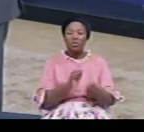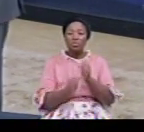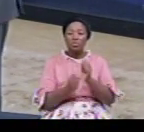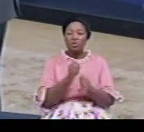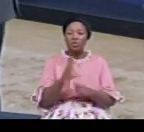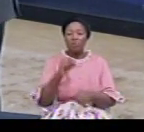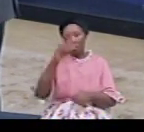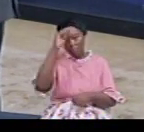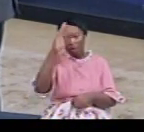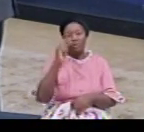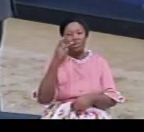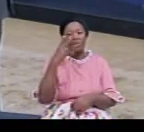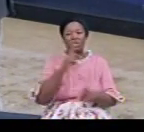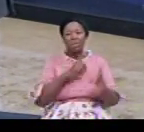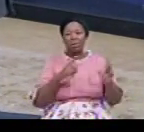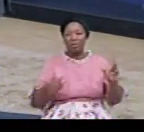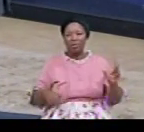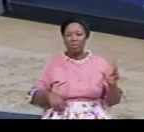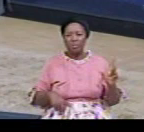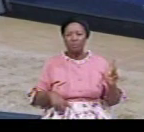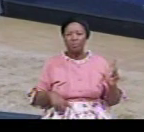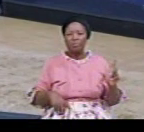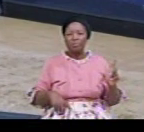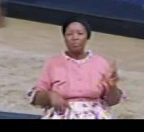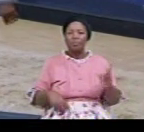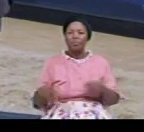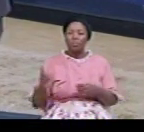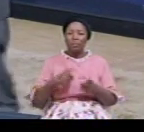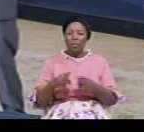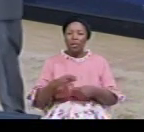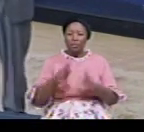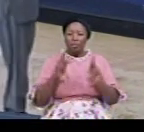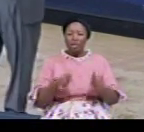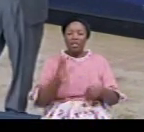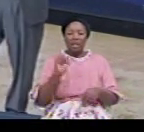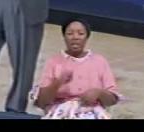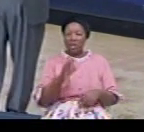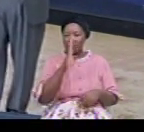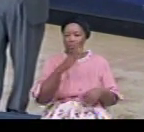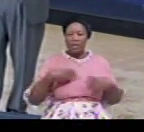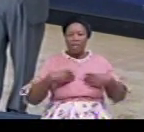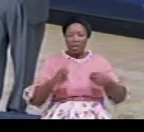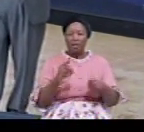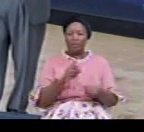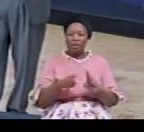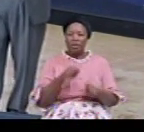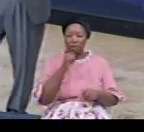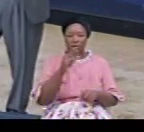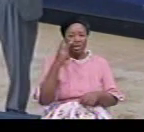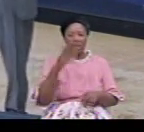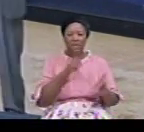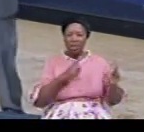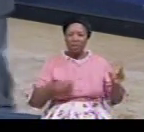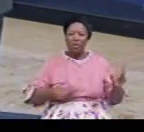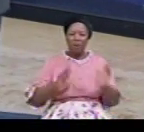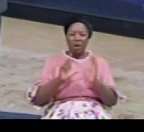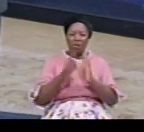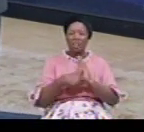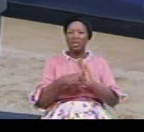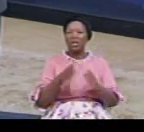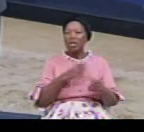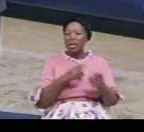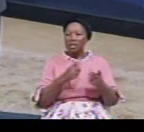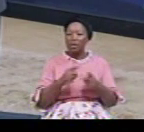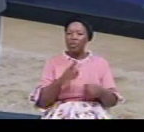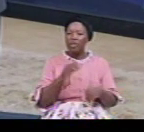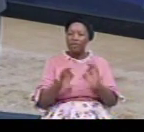see the Lord. A person can get healed and not see the Lord eventually if he's not free